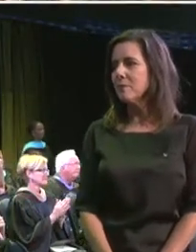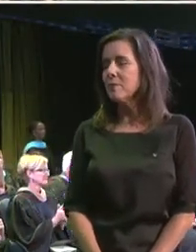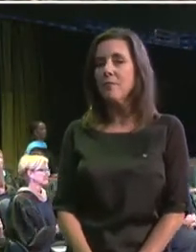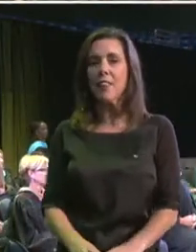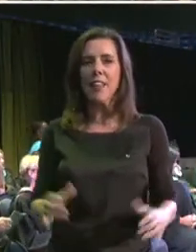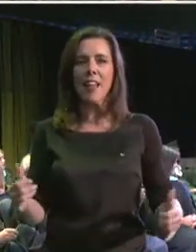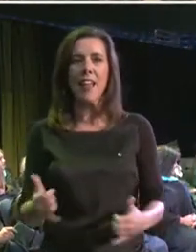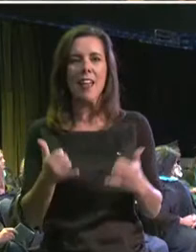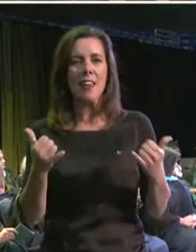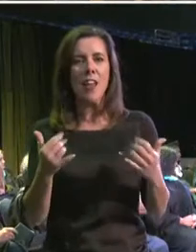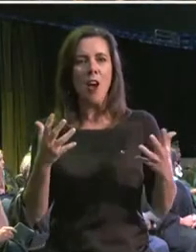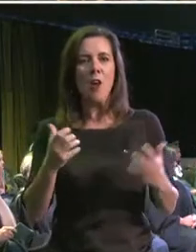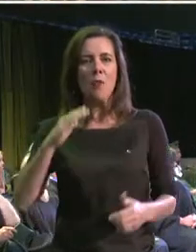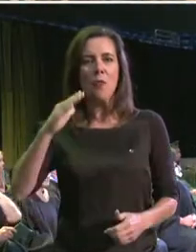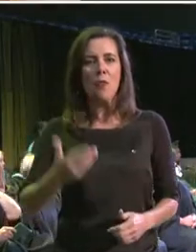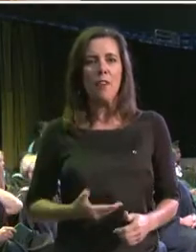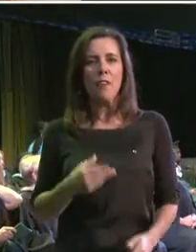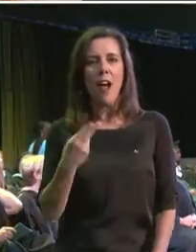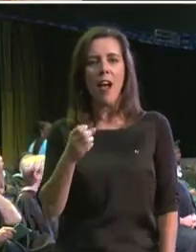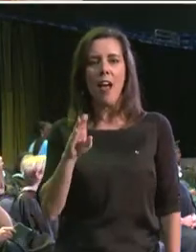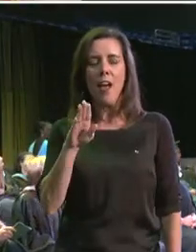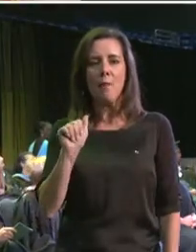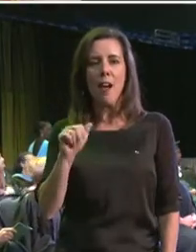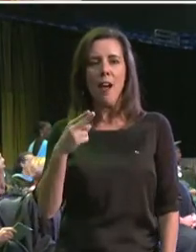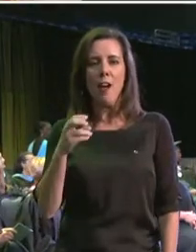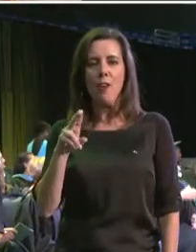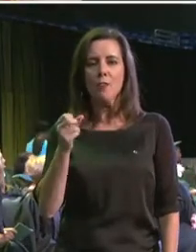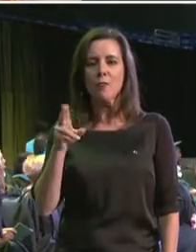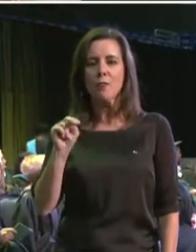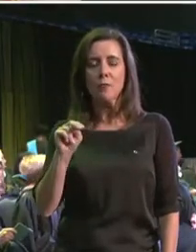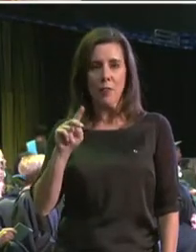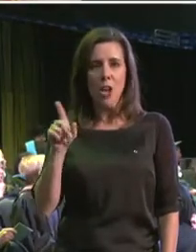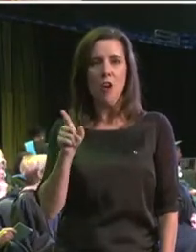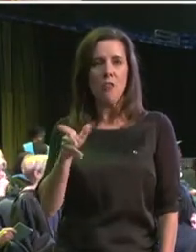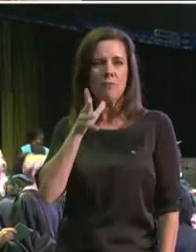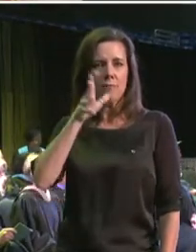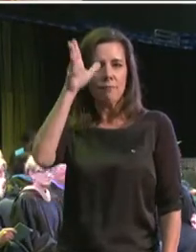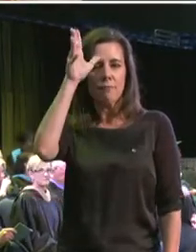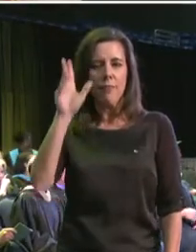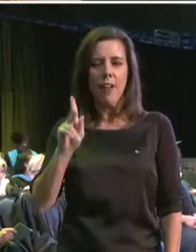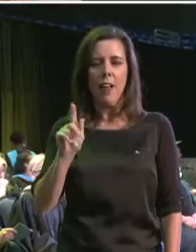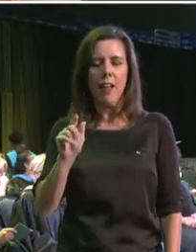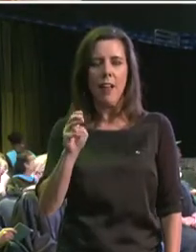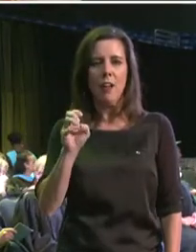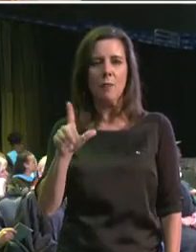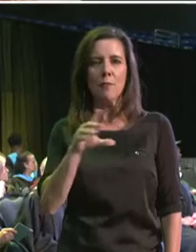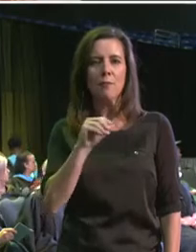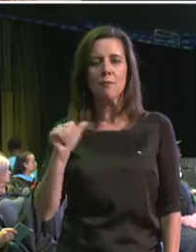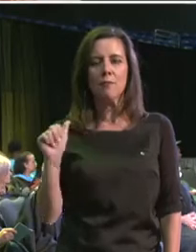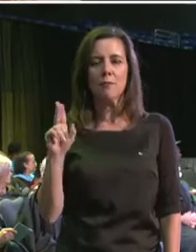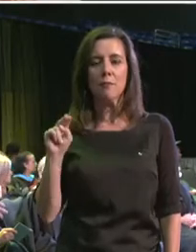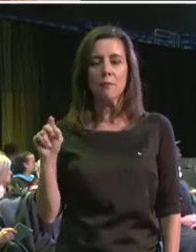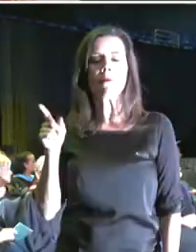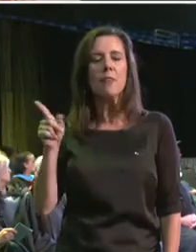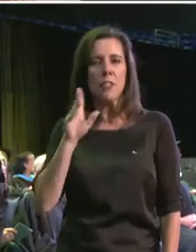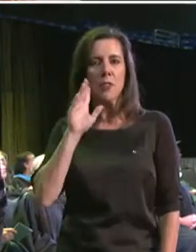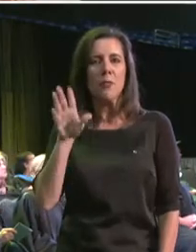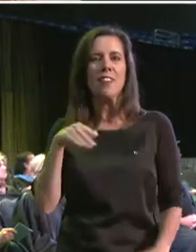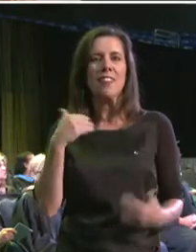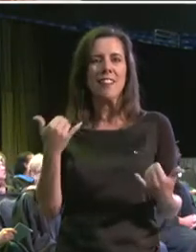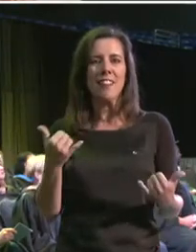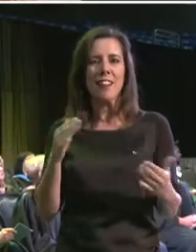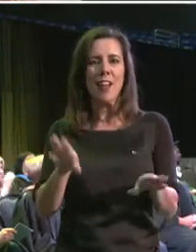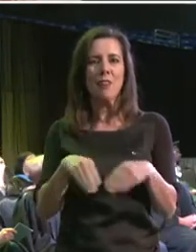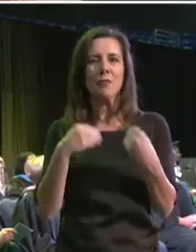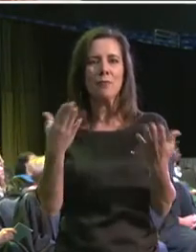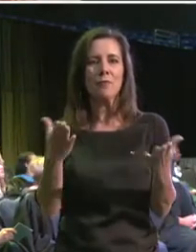At this time, I would like to invite Heba Hussein to the podium. She is the daughter of Camel and Ann Hussein. Heba will now give the